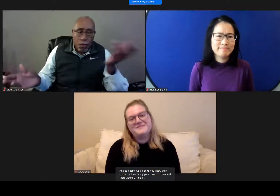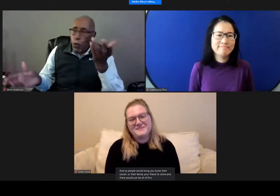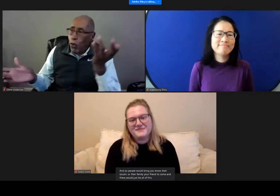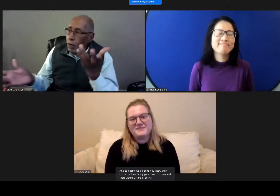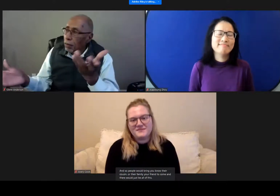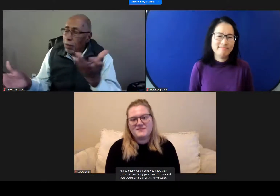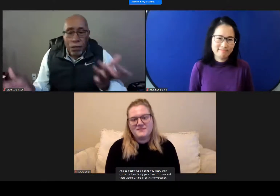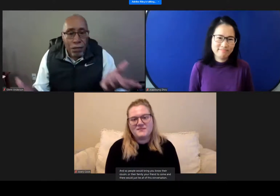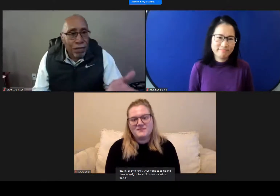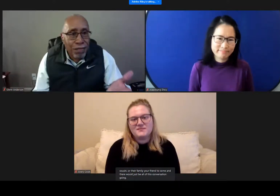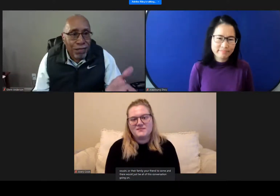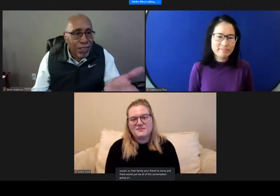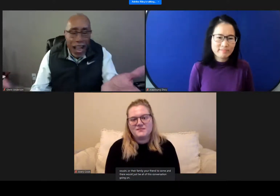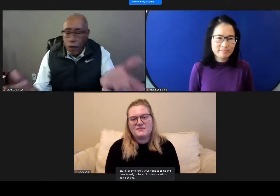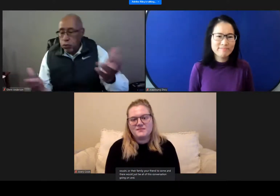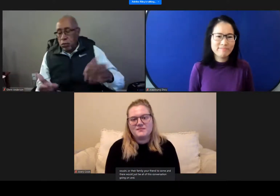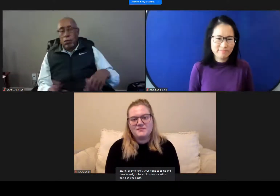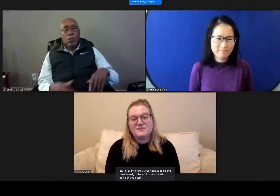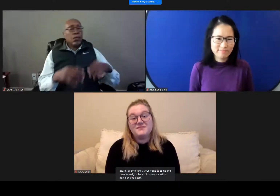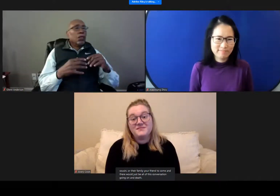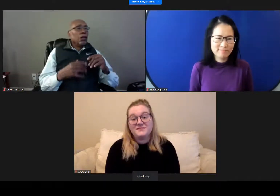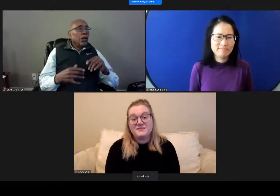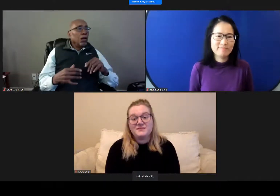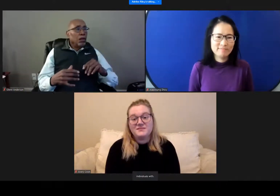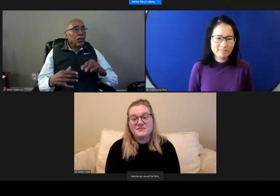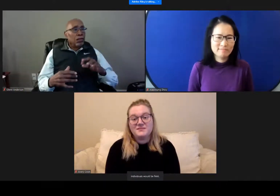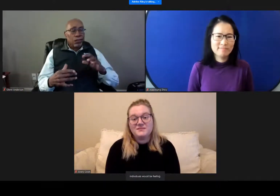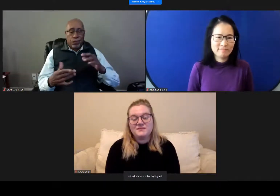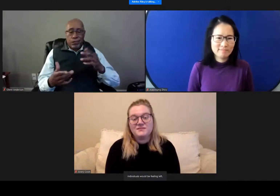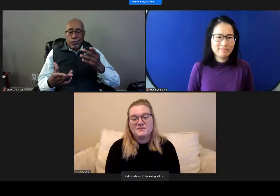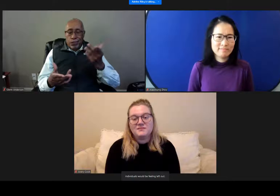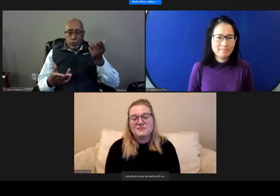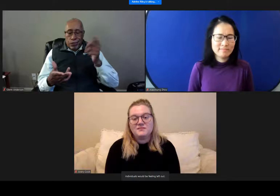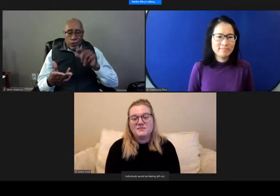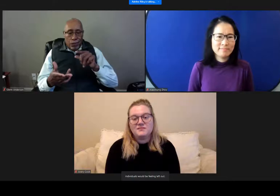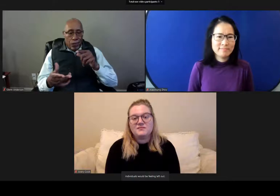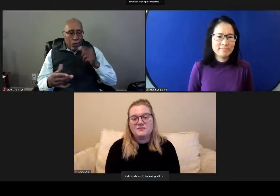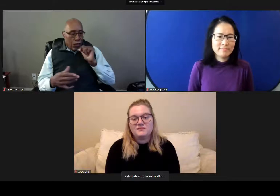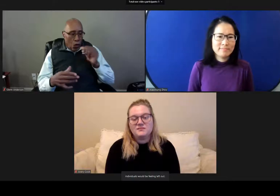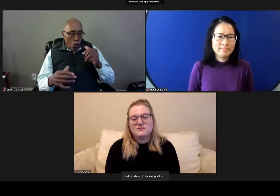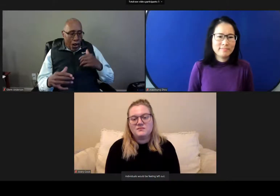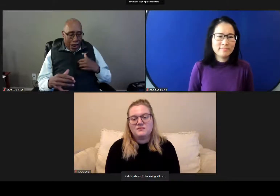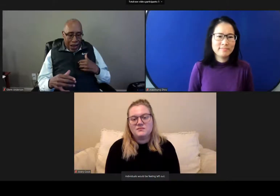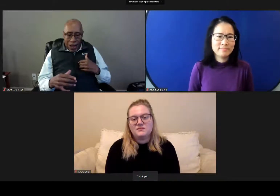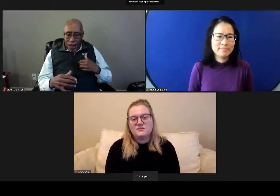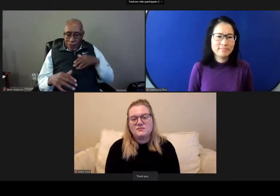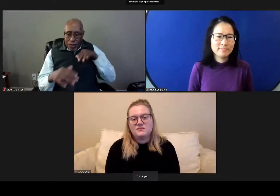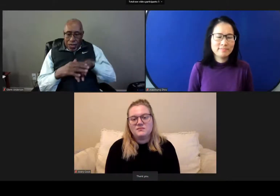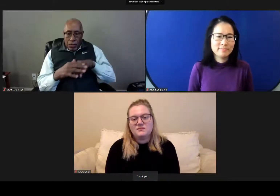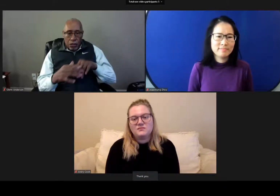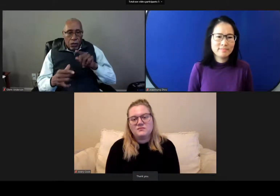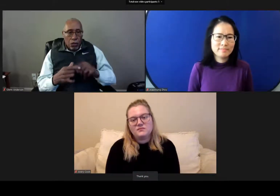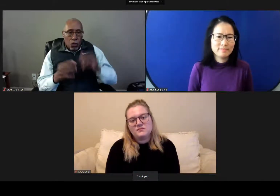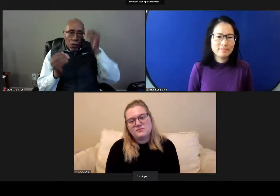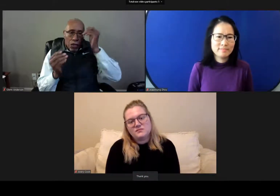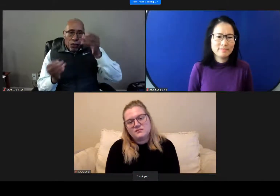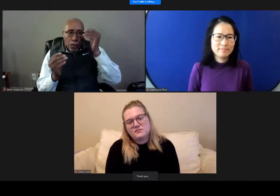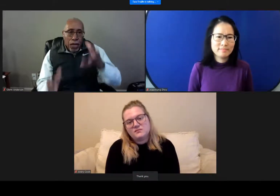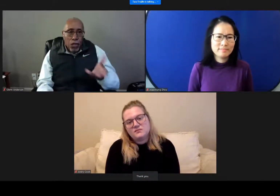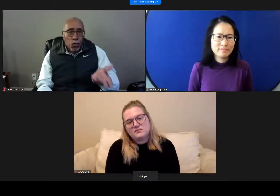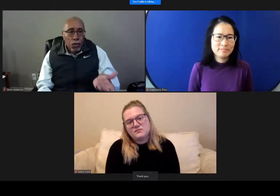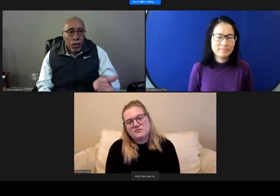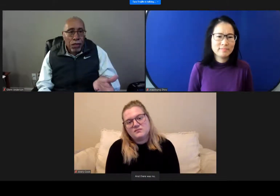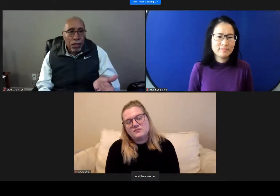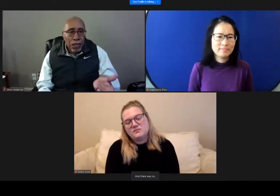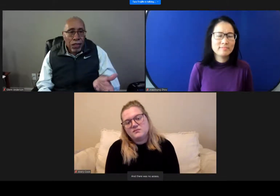this conversation going on, and deaf individuals would be feeling left out. Thank you. And there